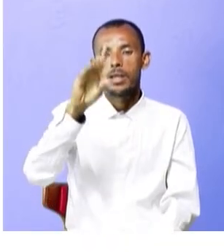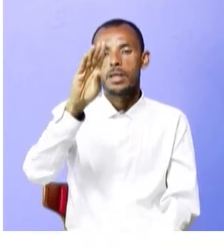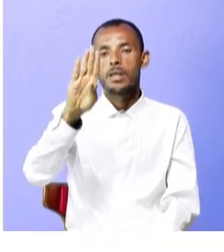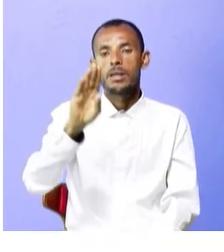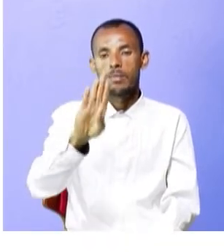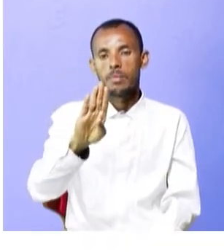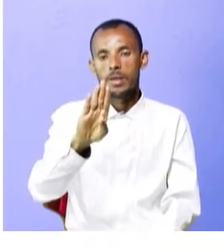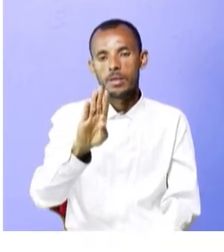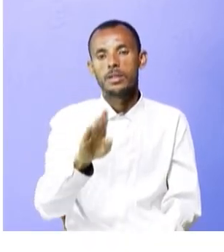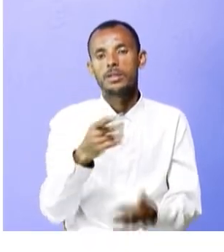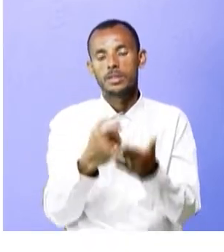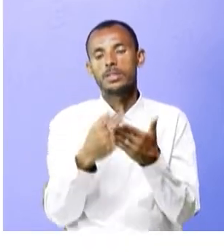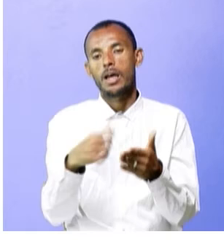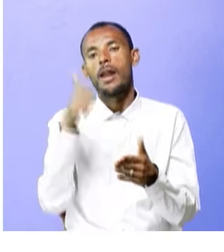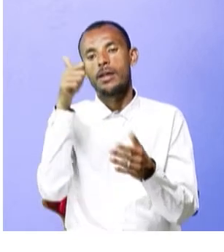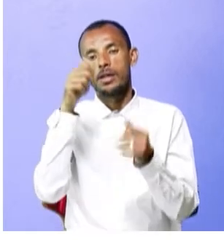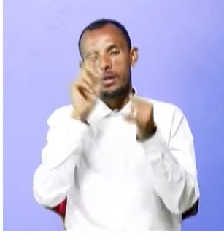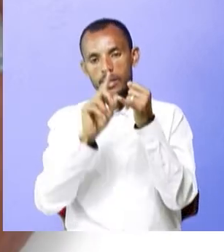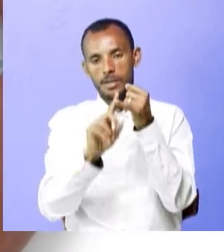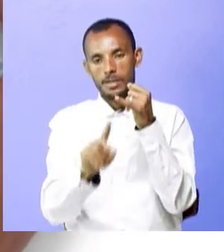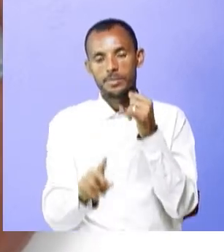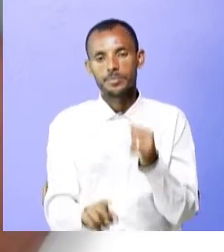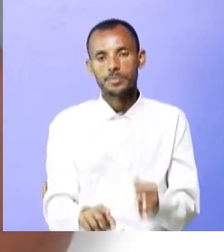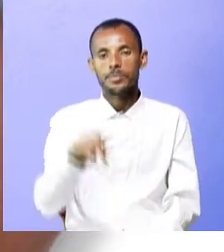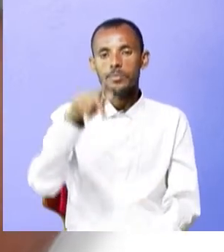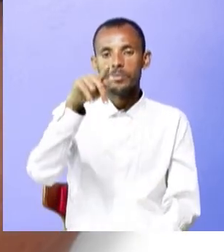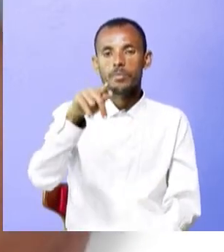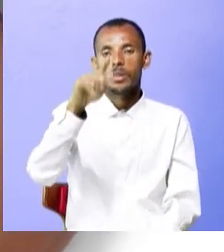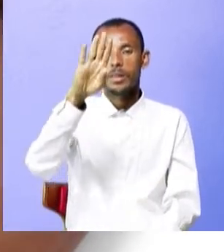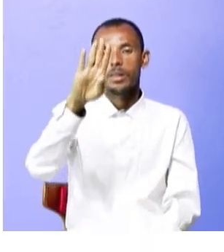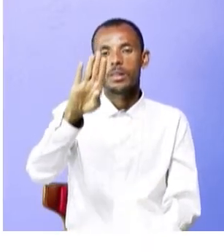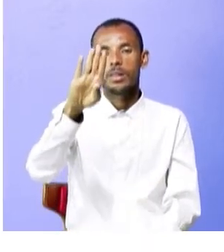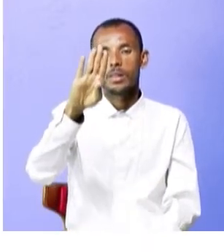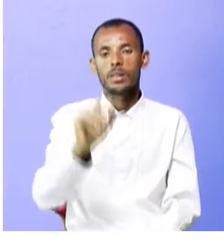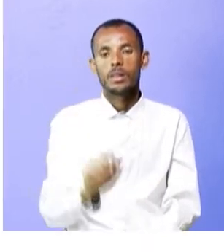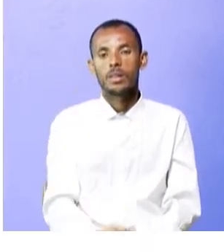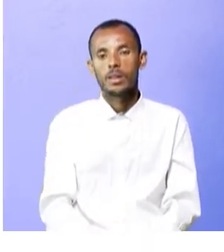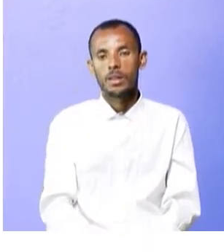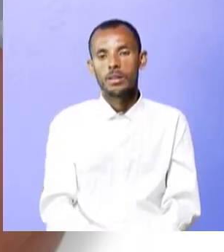this segment is another edge, okay, PB,